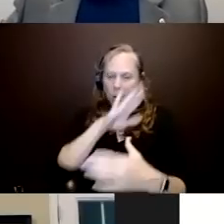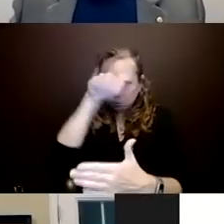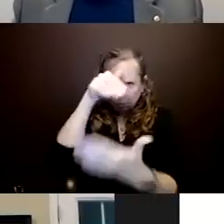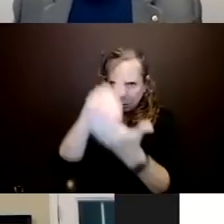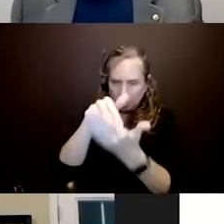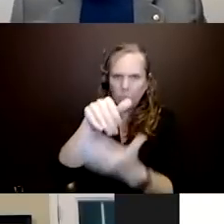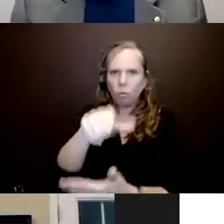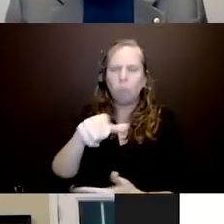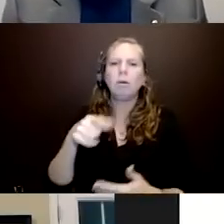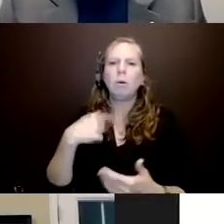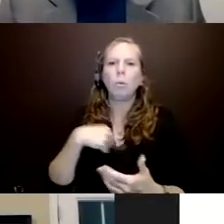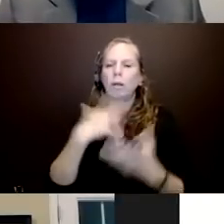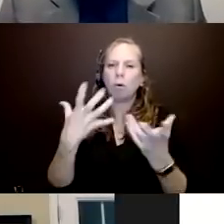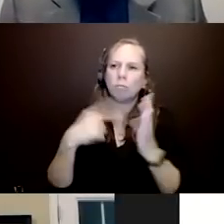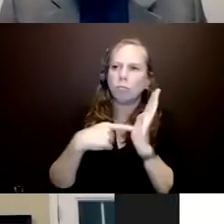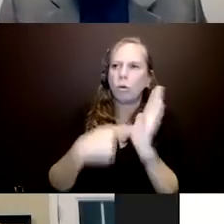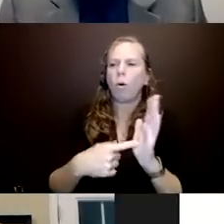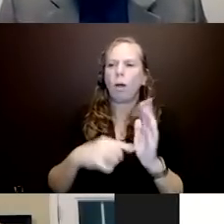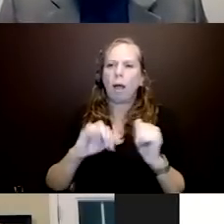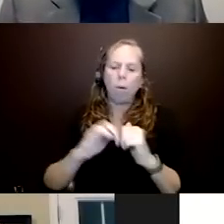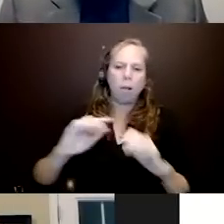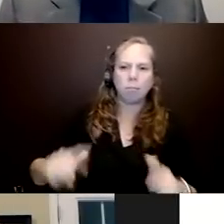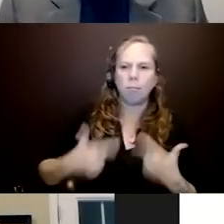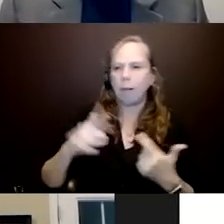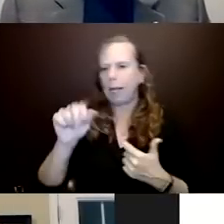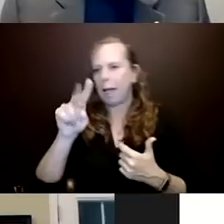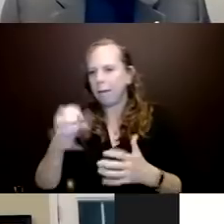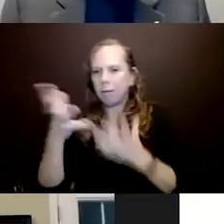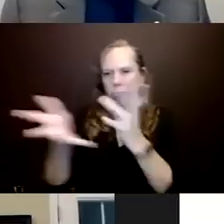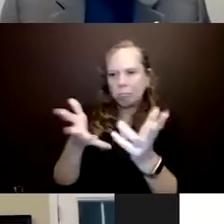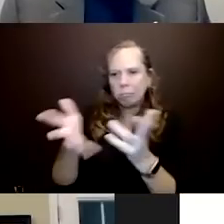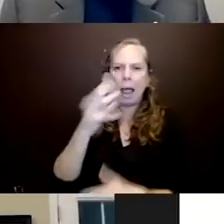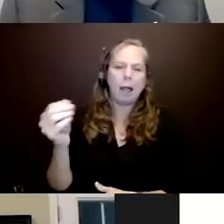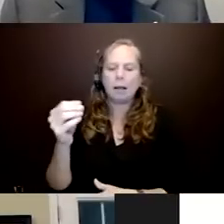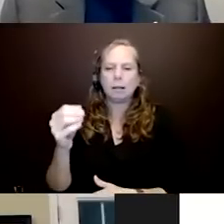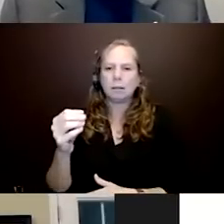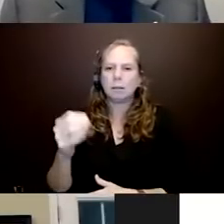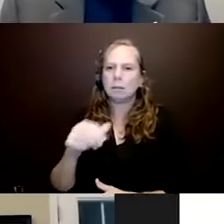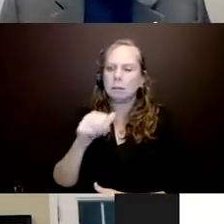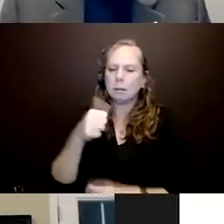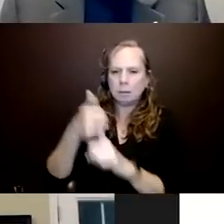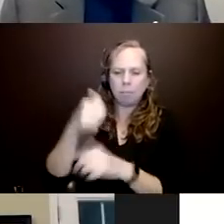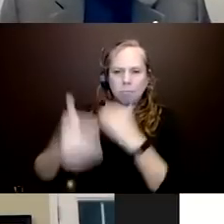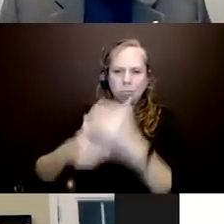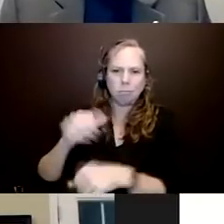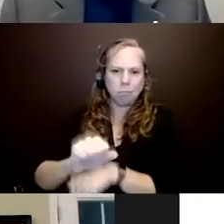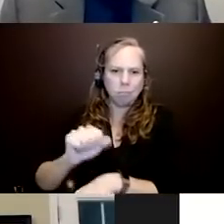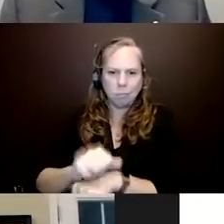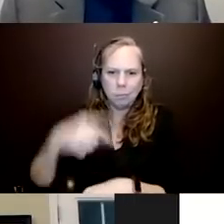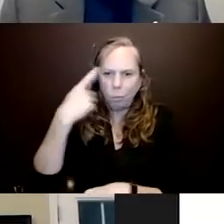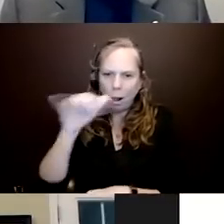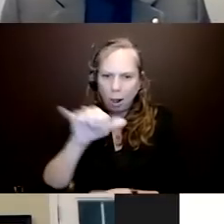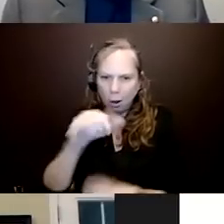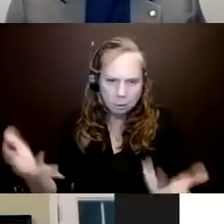the blend of live interactions and asynchronous work. And that said, even if the